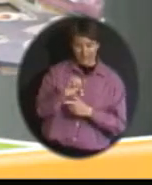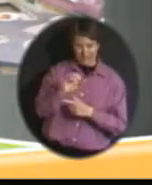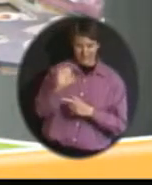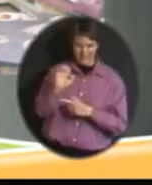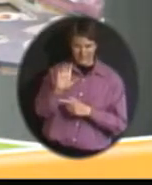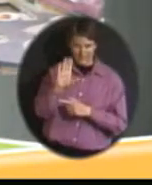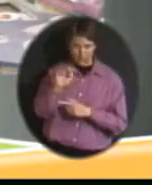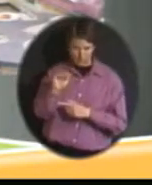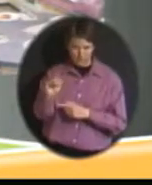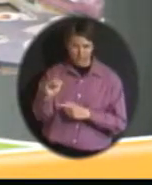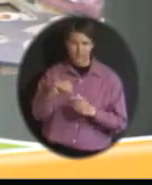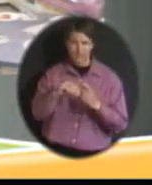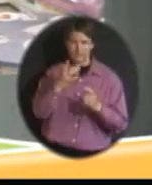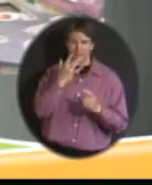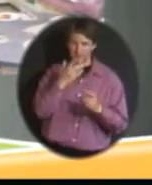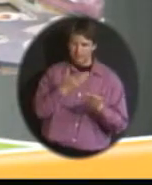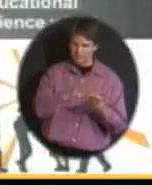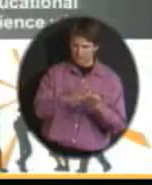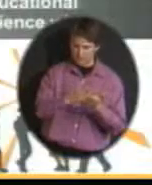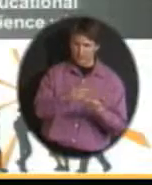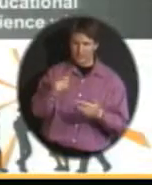and Make It at Mill Creek.